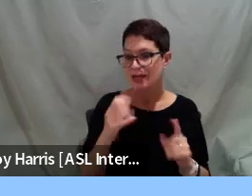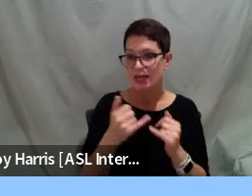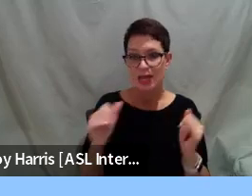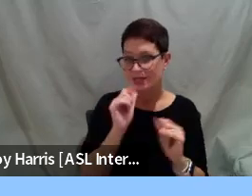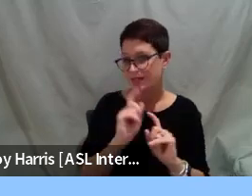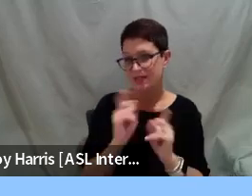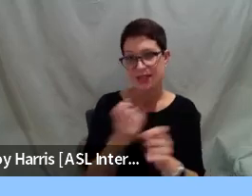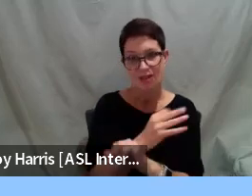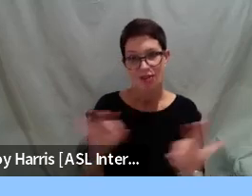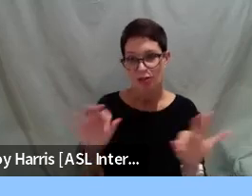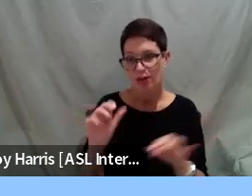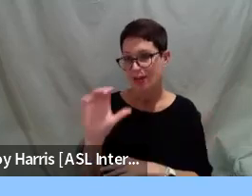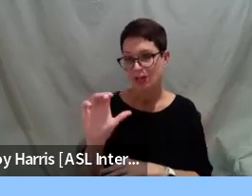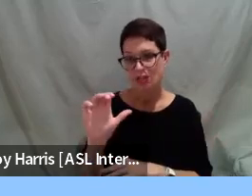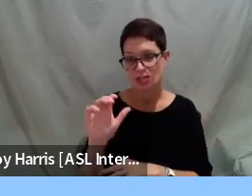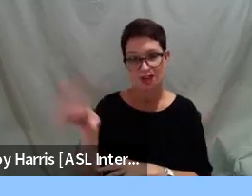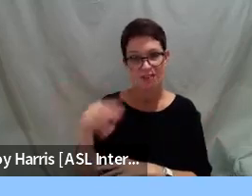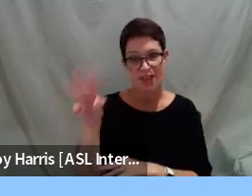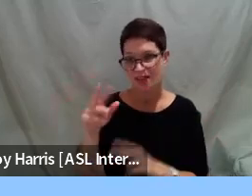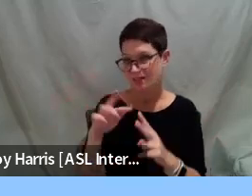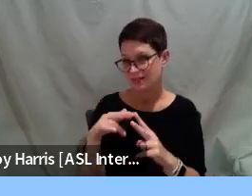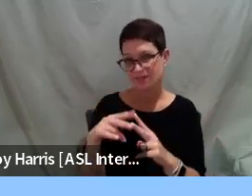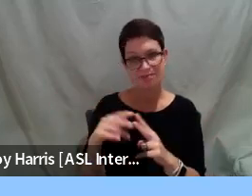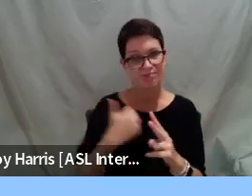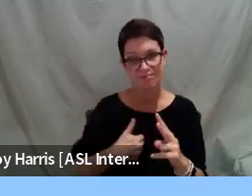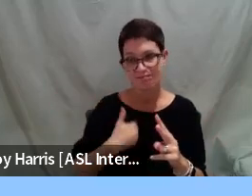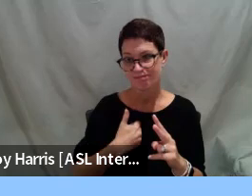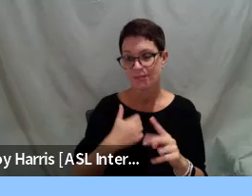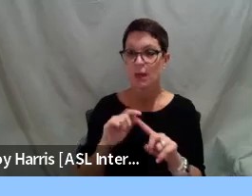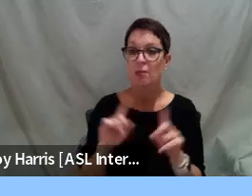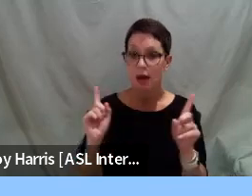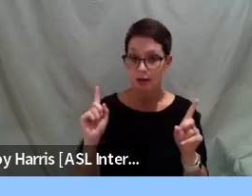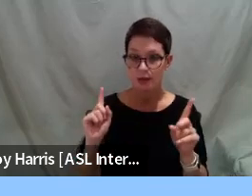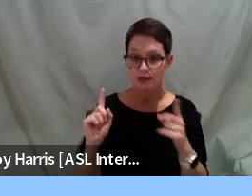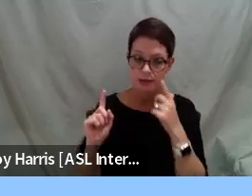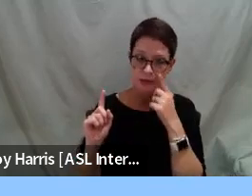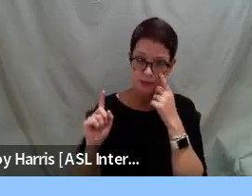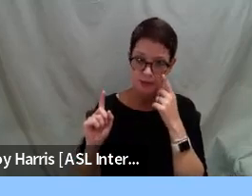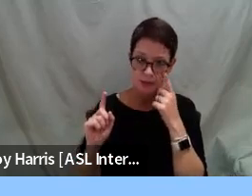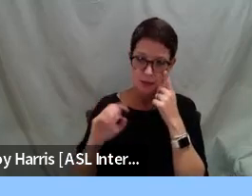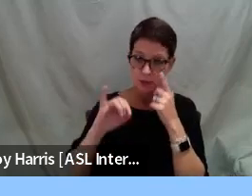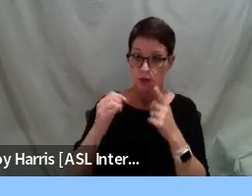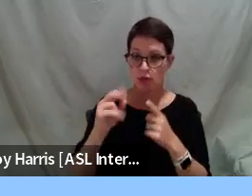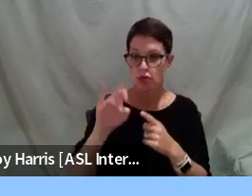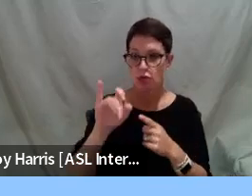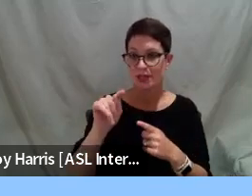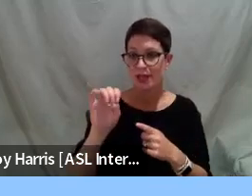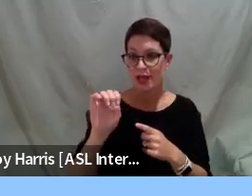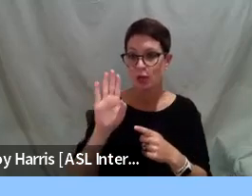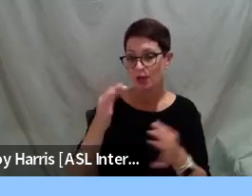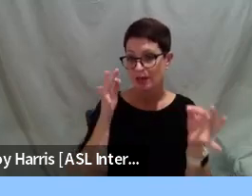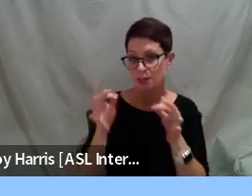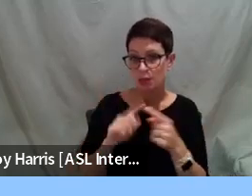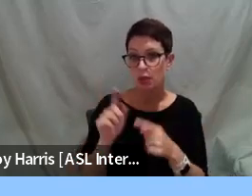out free air conditioners or fans. But Juliet will talk to